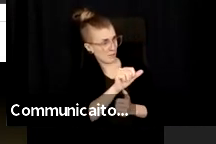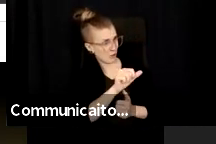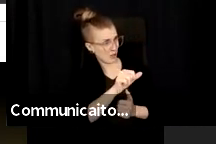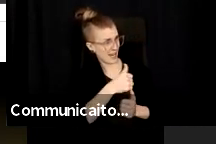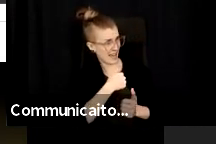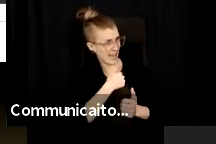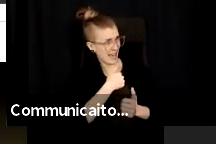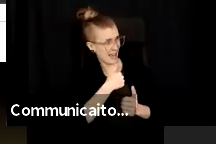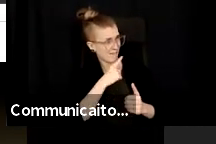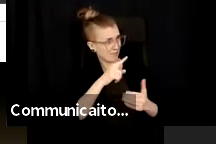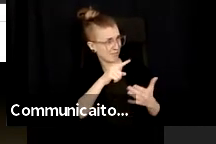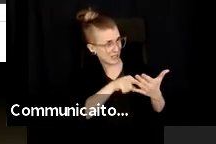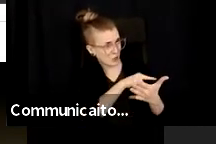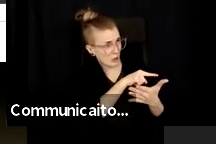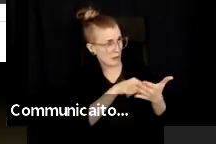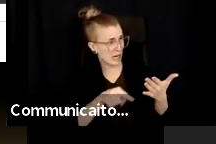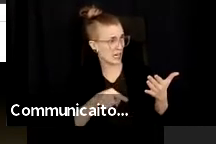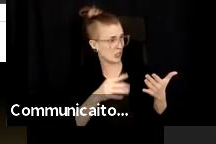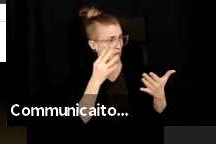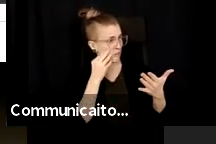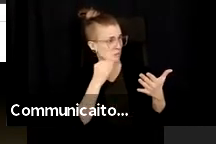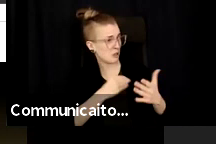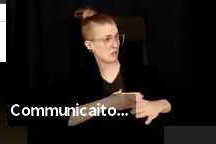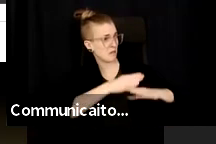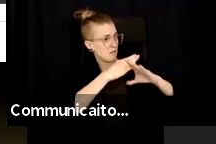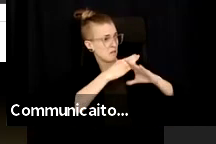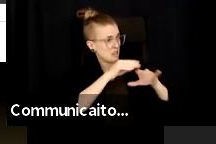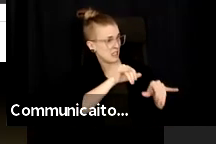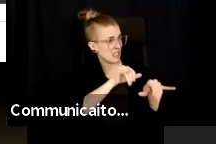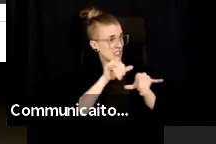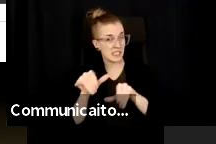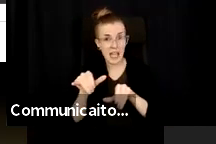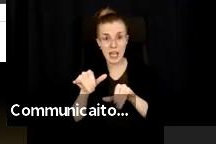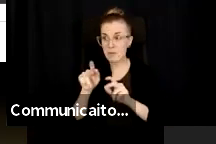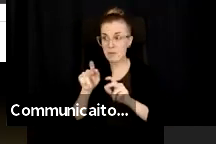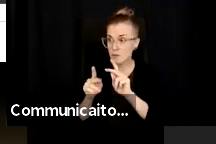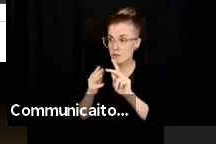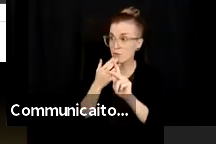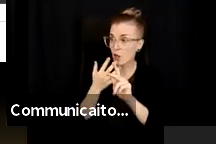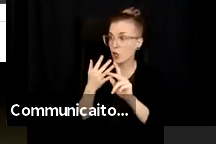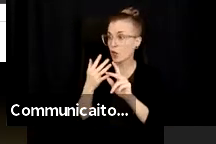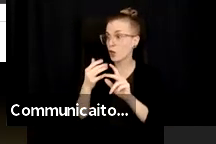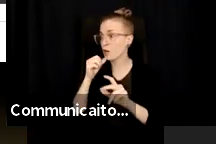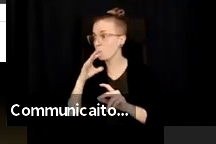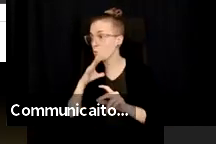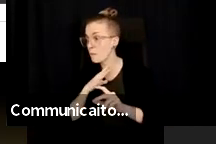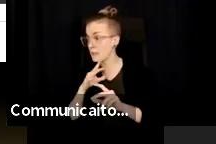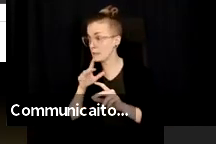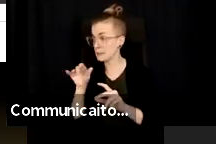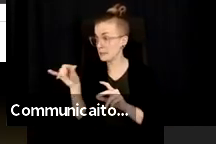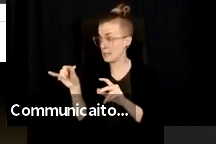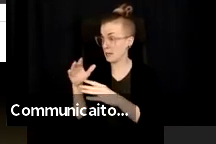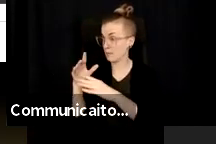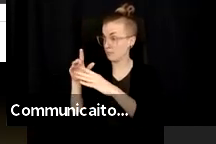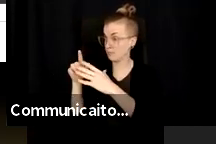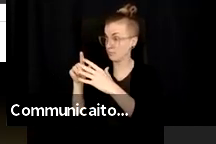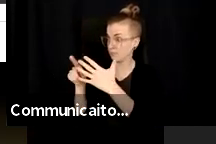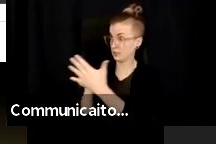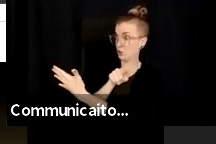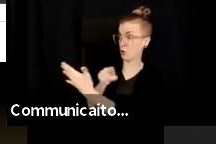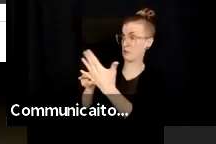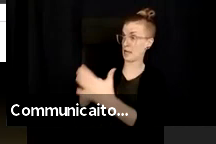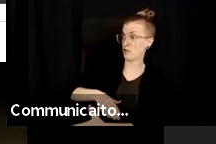other protected classes. And after he heard from Texans with disabilities, Congressman